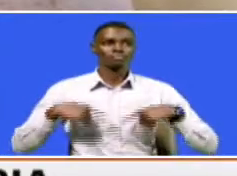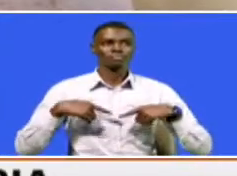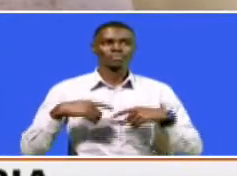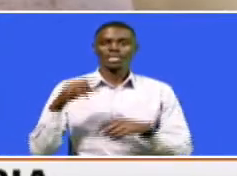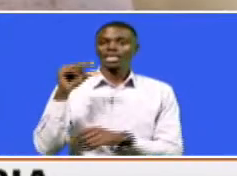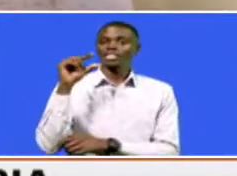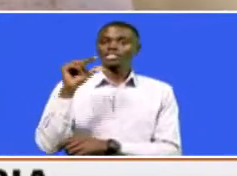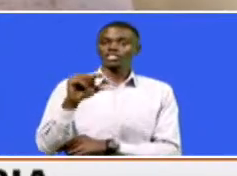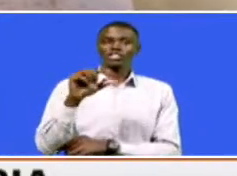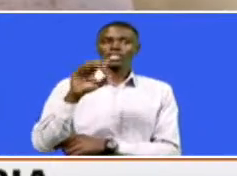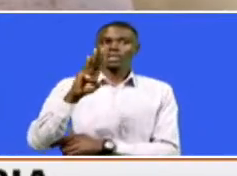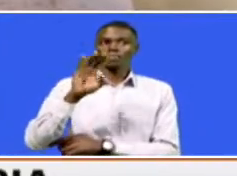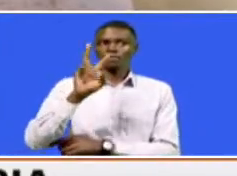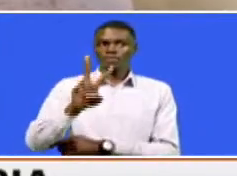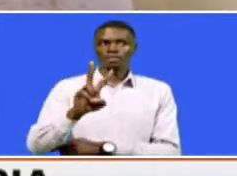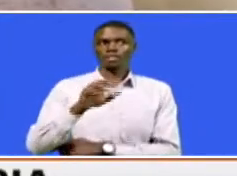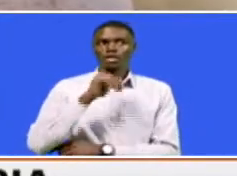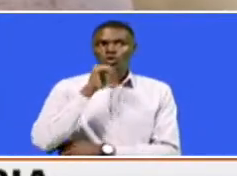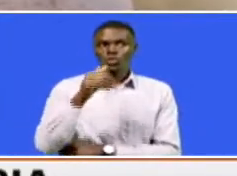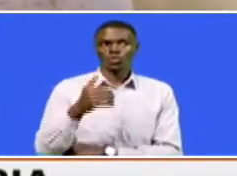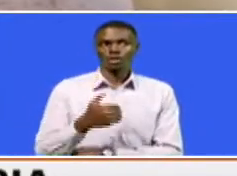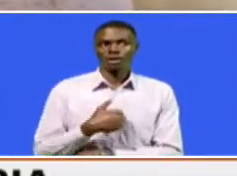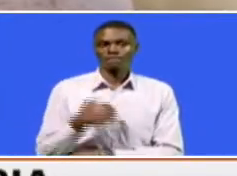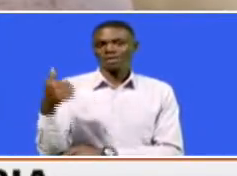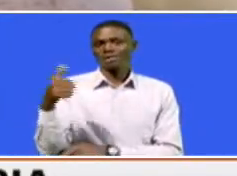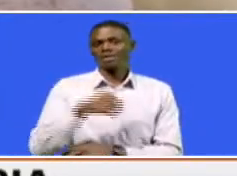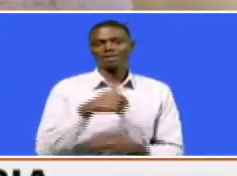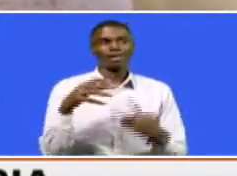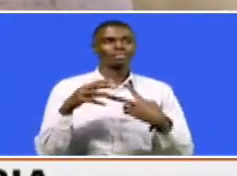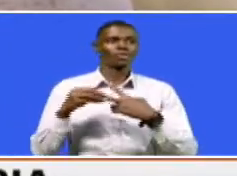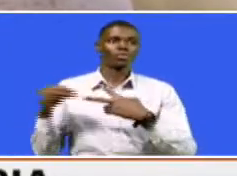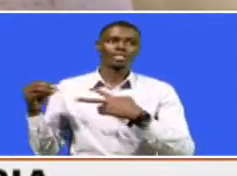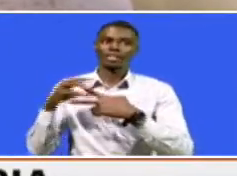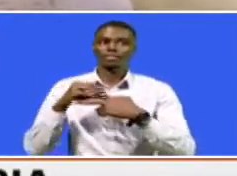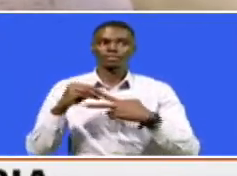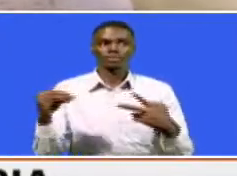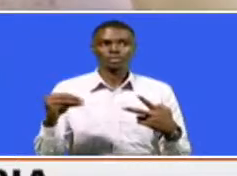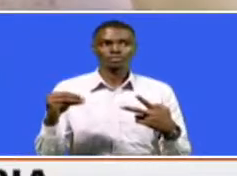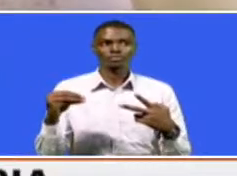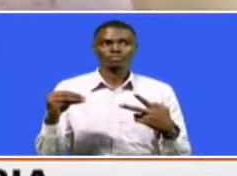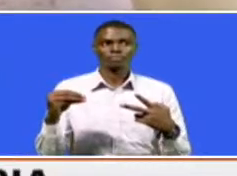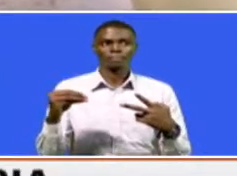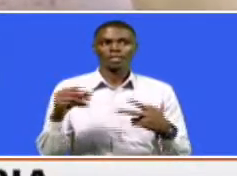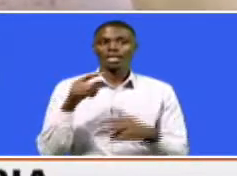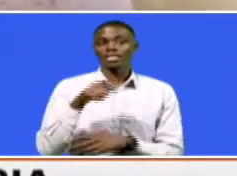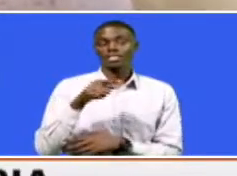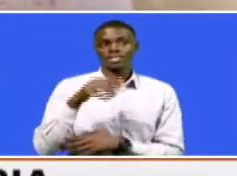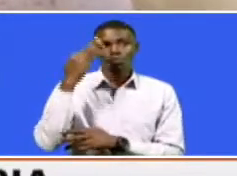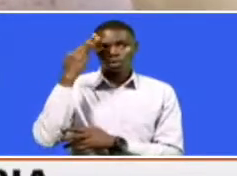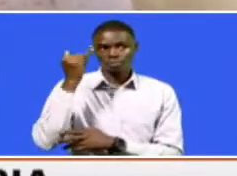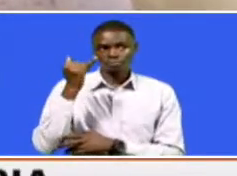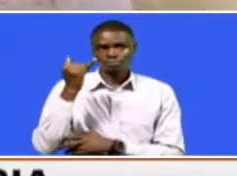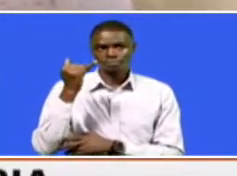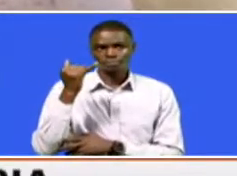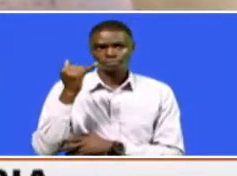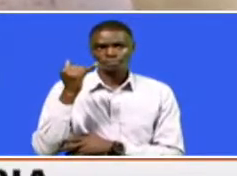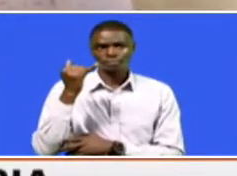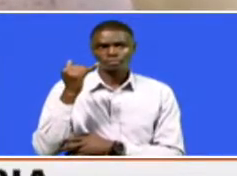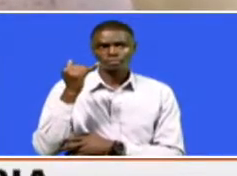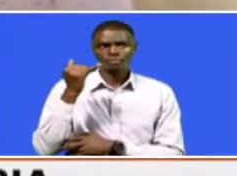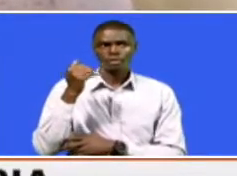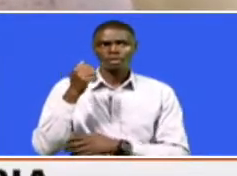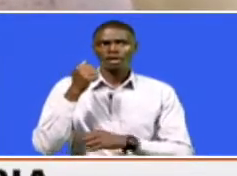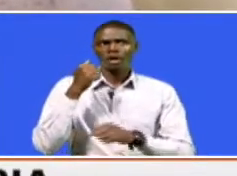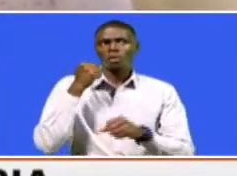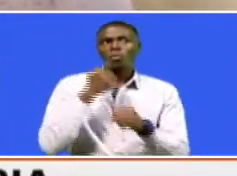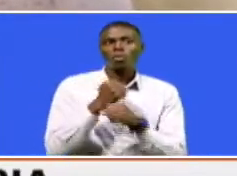GBV don't have any alternative but to stay in abusive marriage, and this is because they don't work or